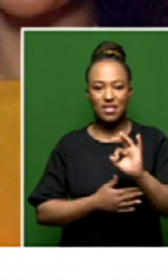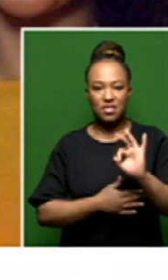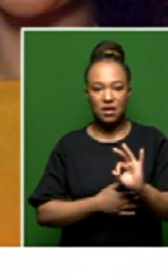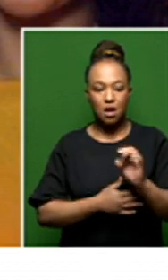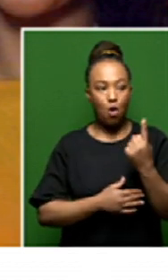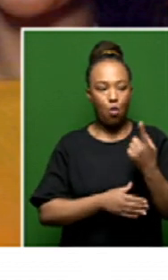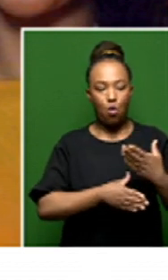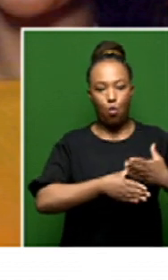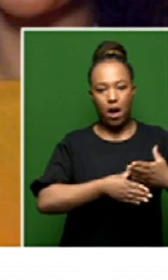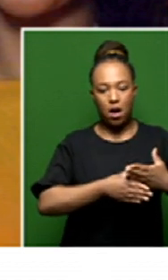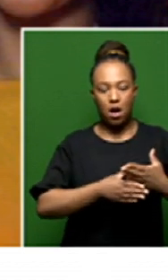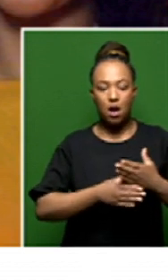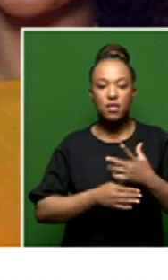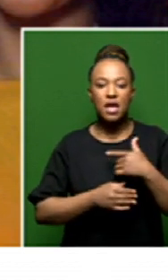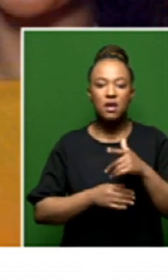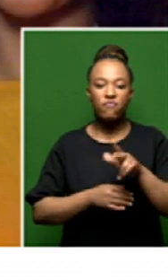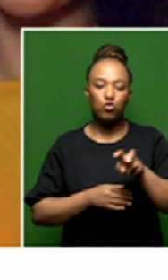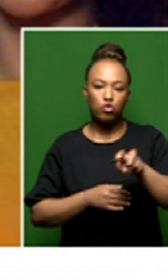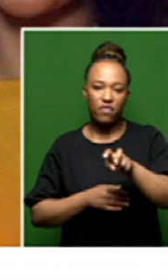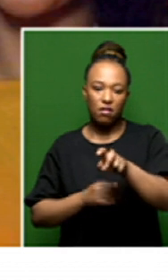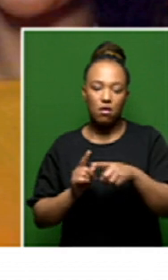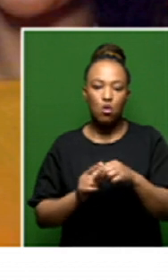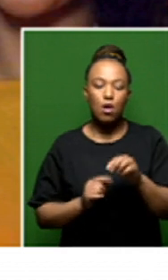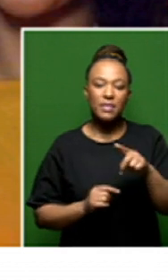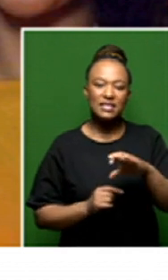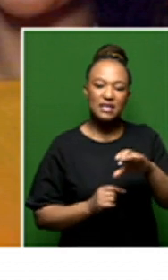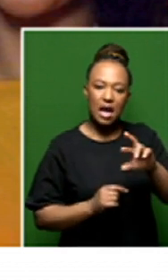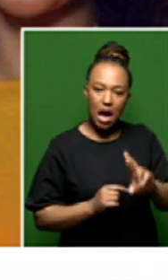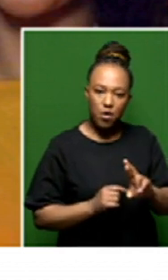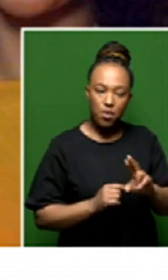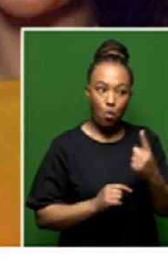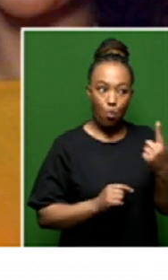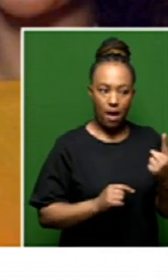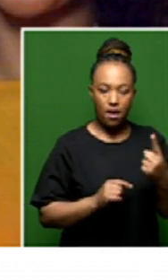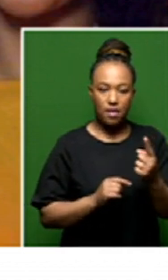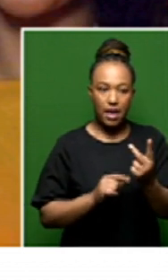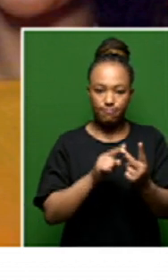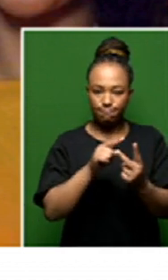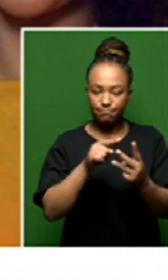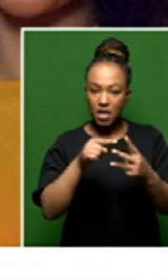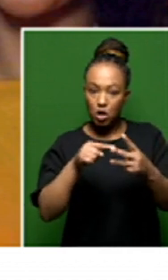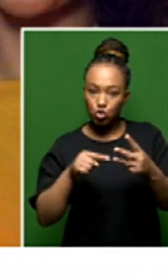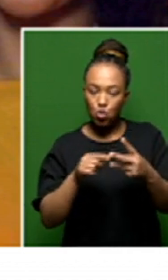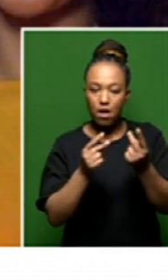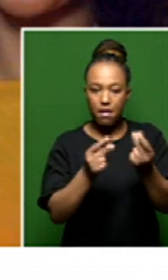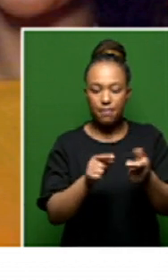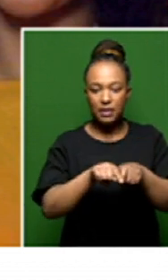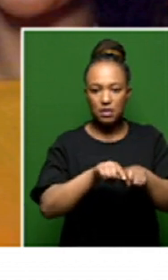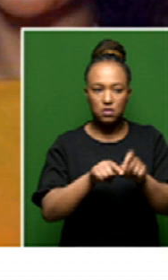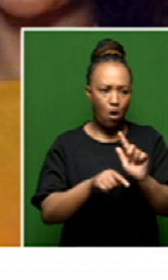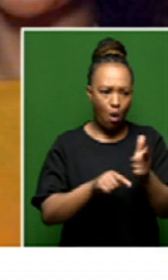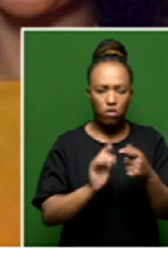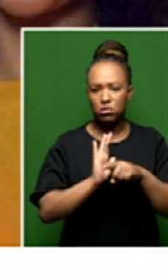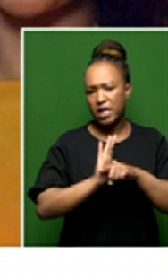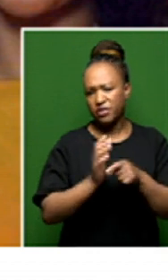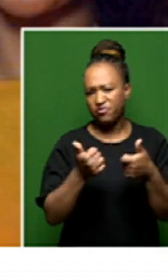them for travel. I had 2 PCR tests, 1 rapid test. All came back negative. I boarded the flight to